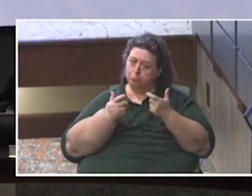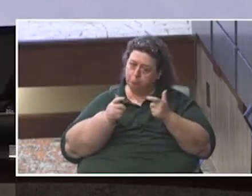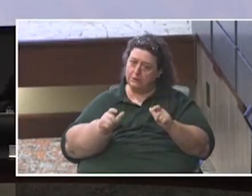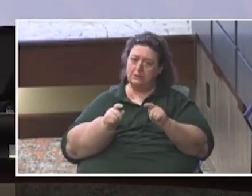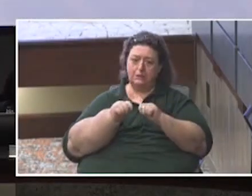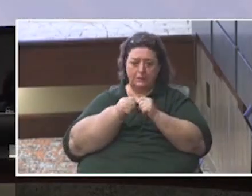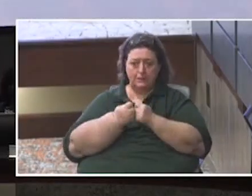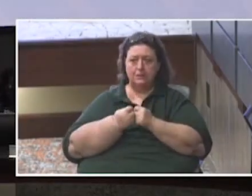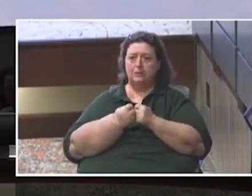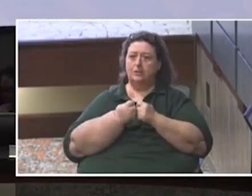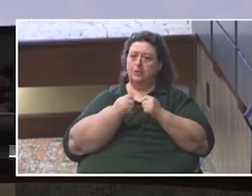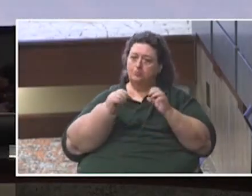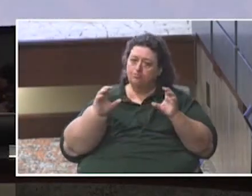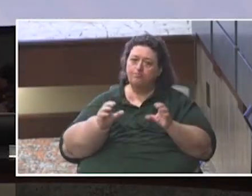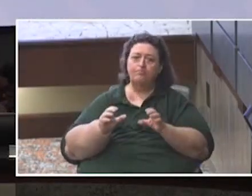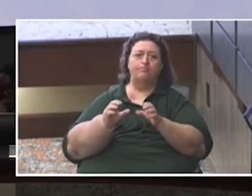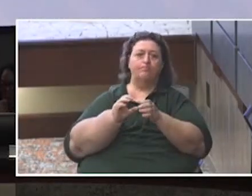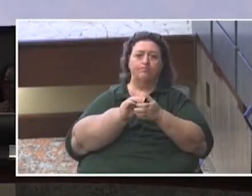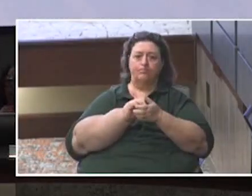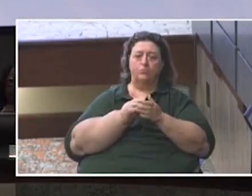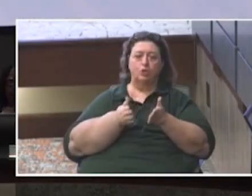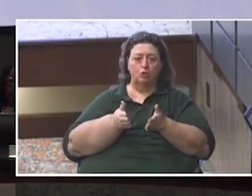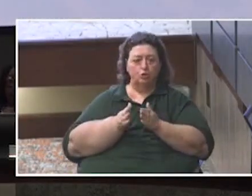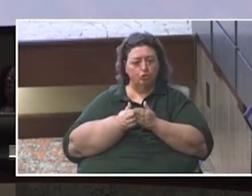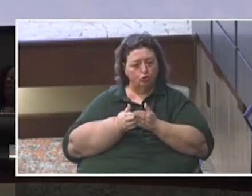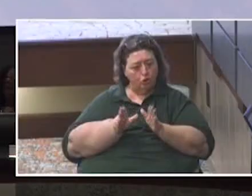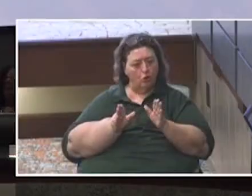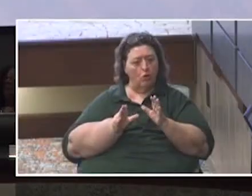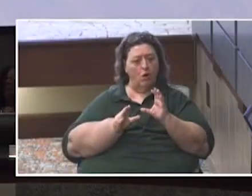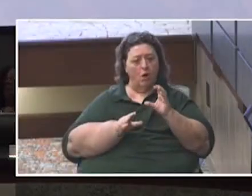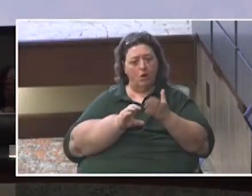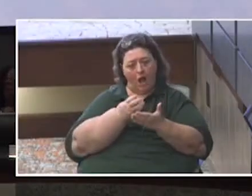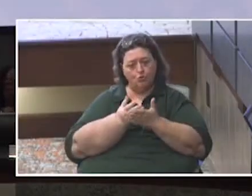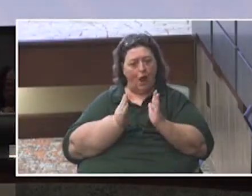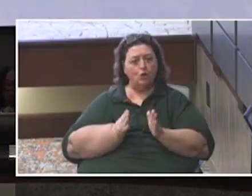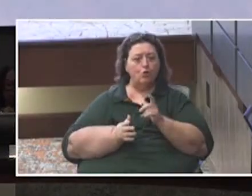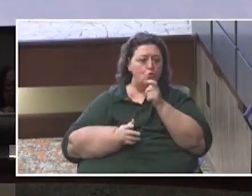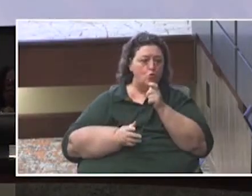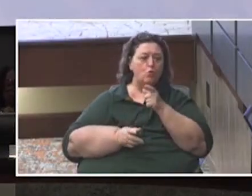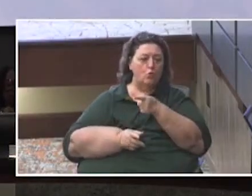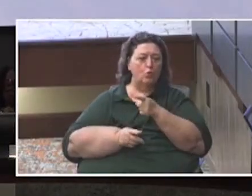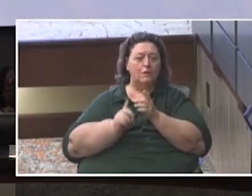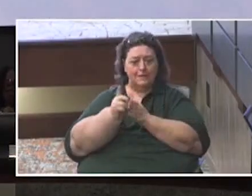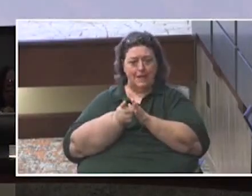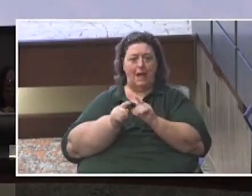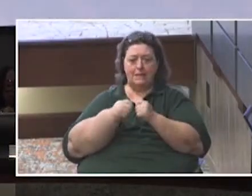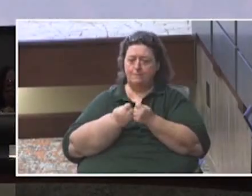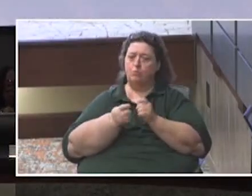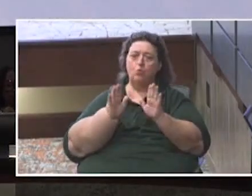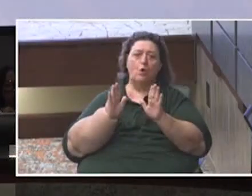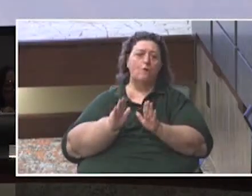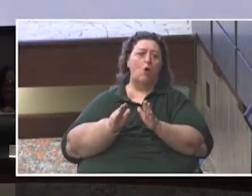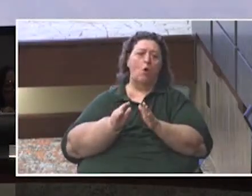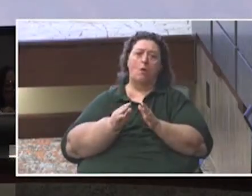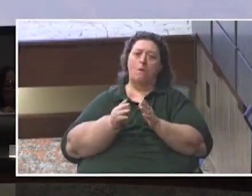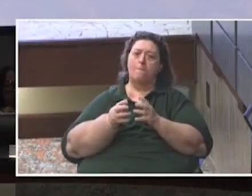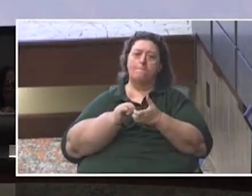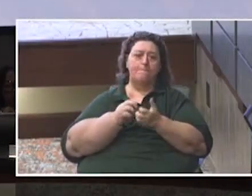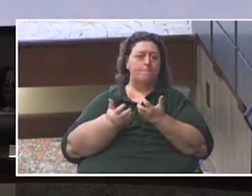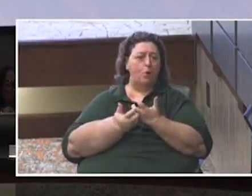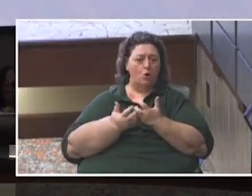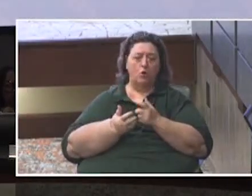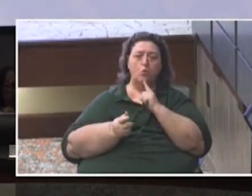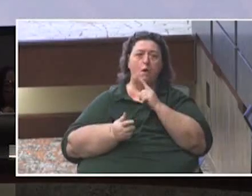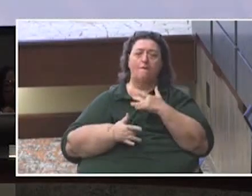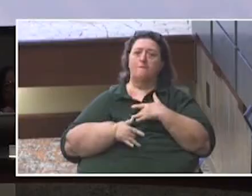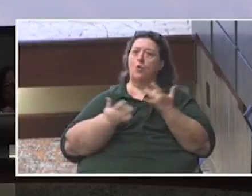Also with Millis Development, our general contractor and design workshop, our design team have just been great partners. So really it's been a privilege to work on this